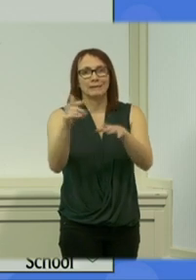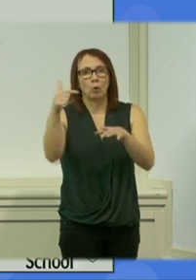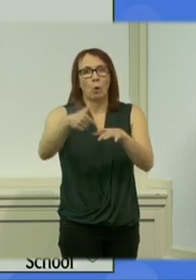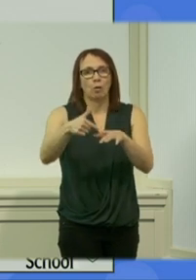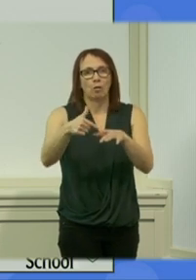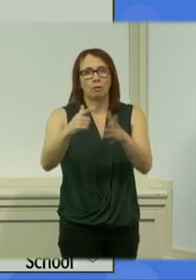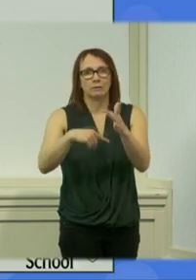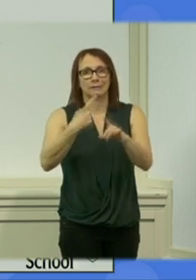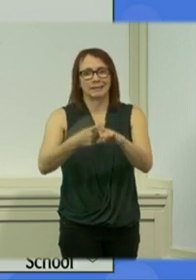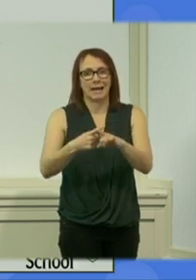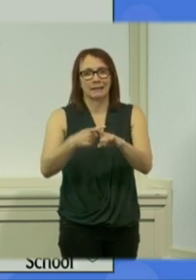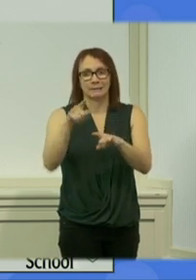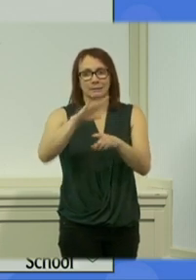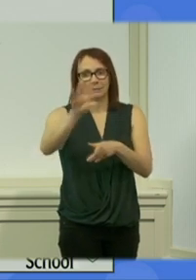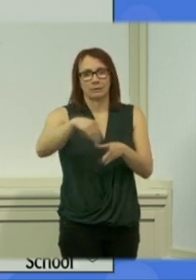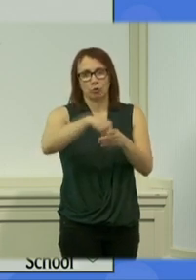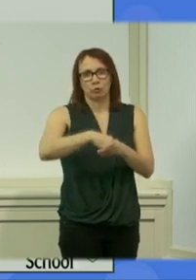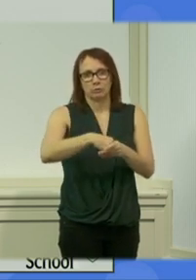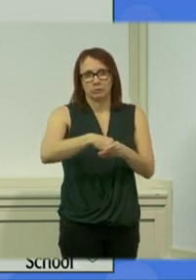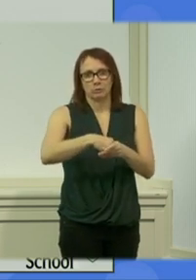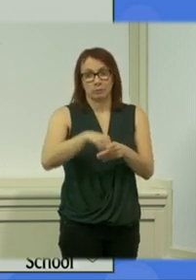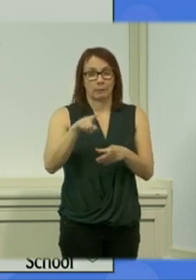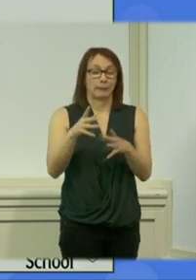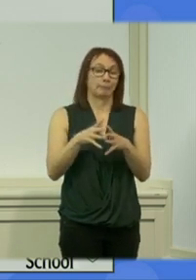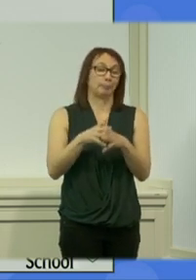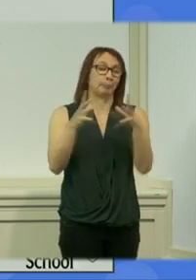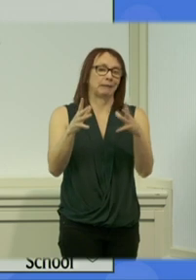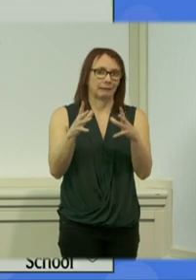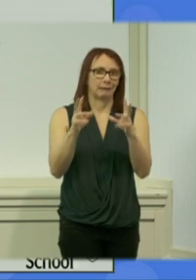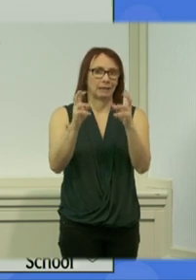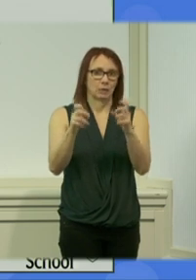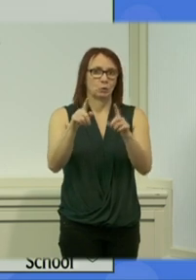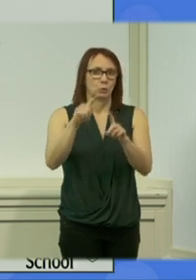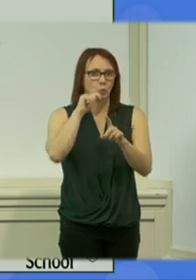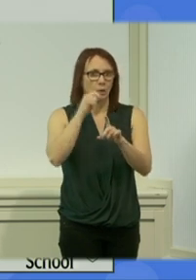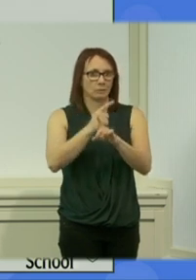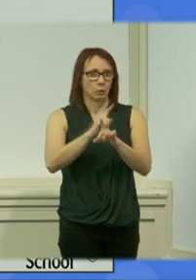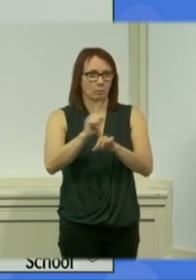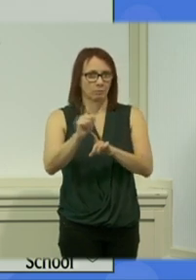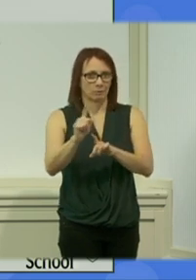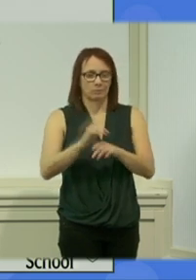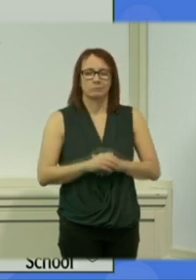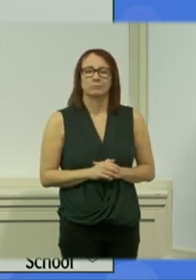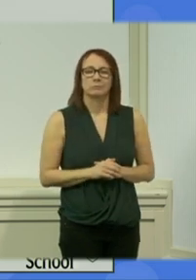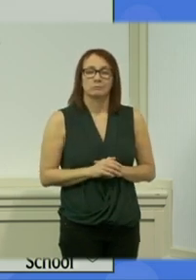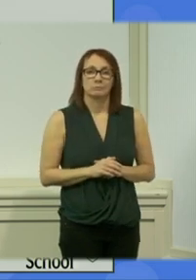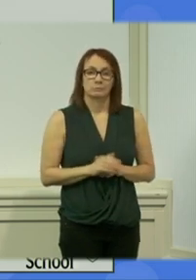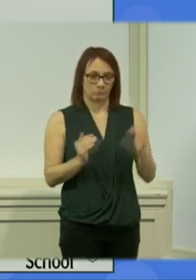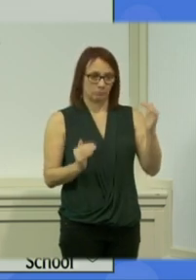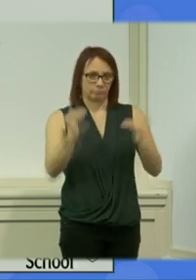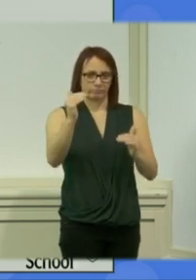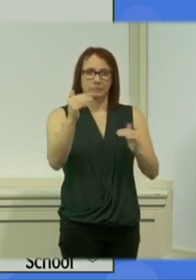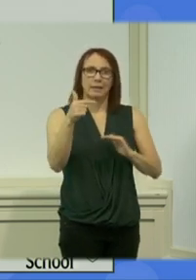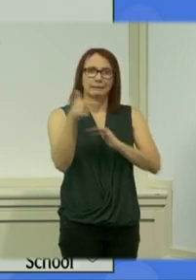I included North Sea oil. North Sea oil is a big issue, which I'll come back to. when you've got a deficit like